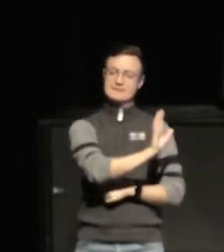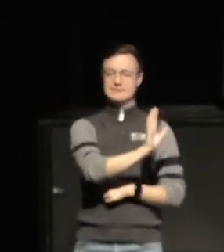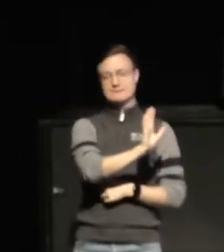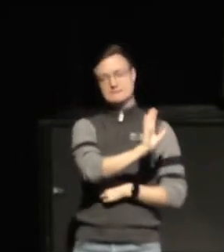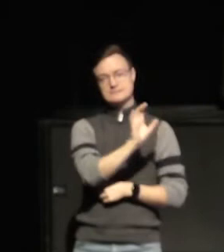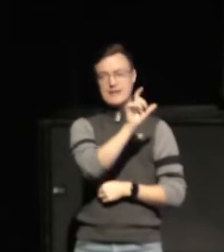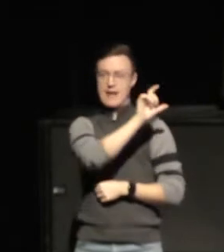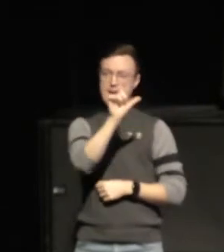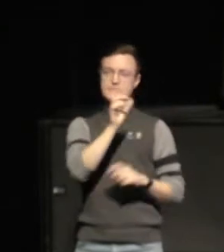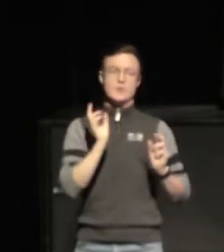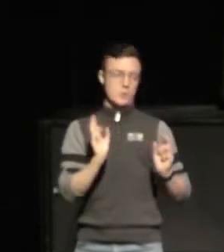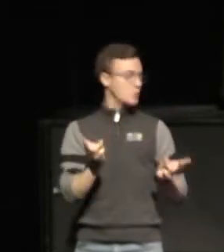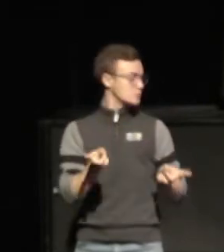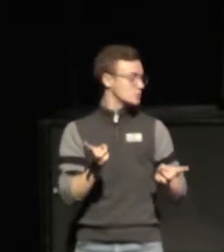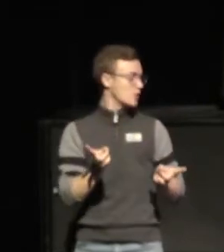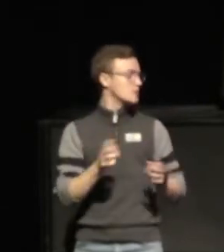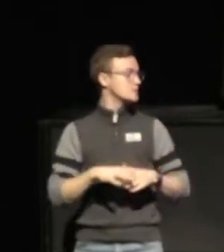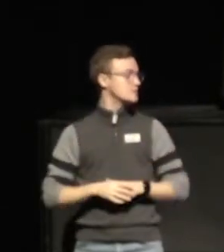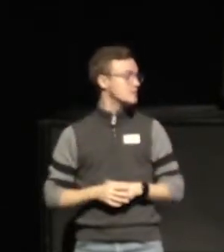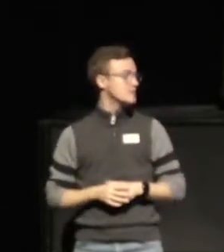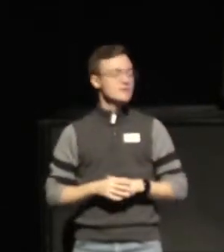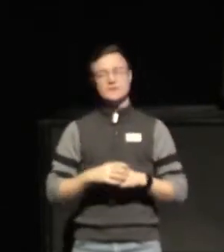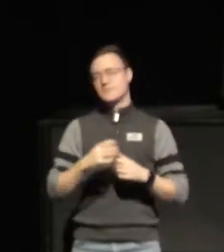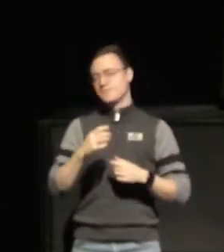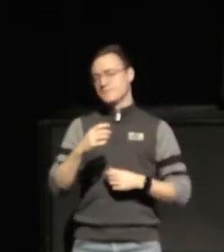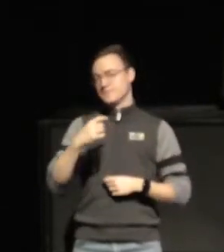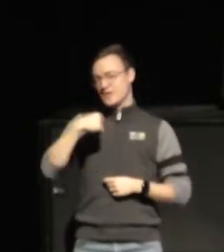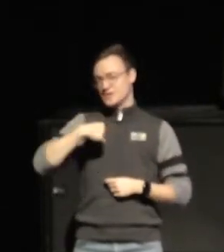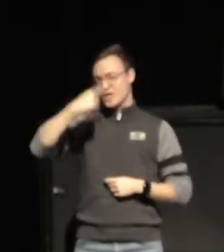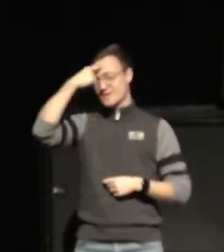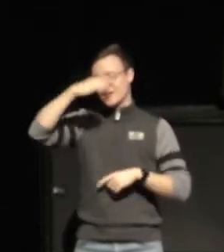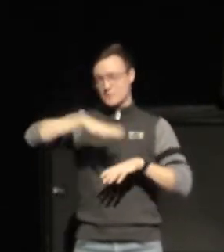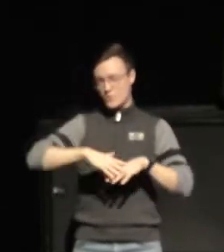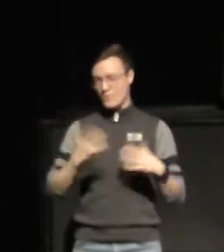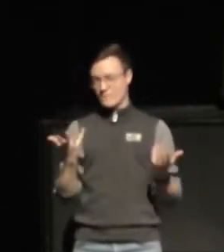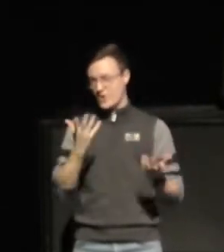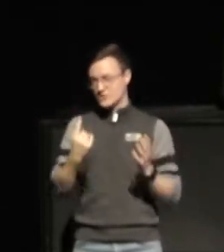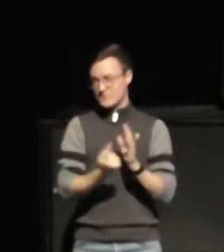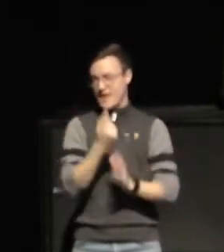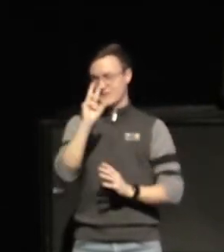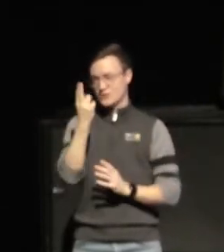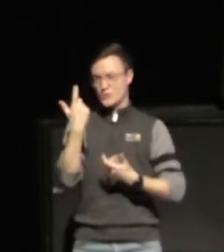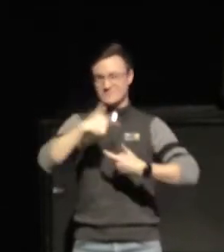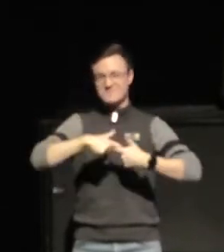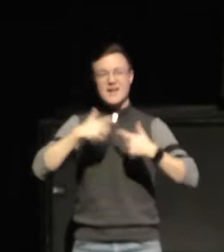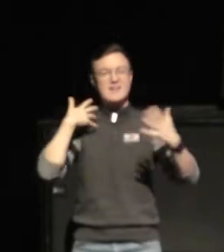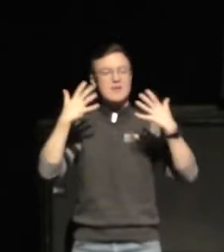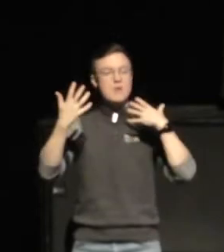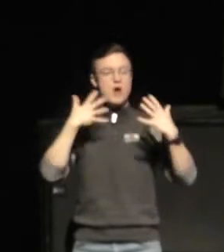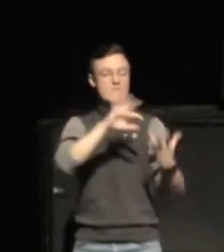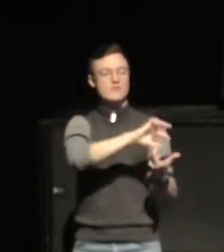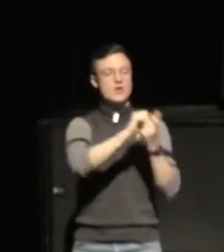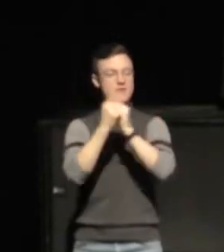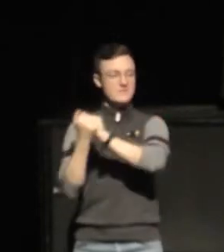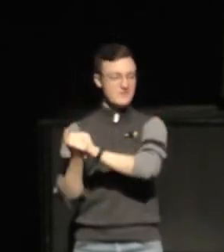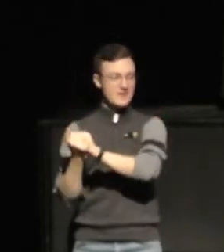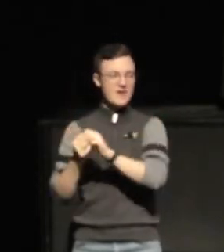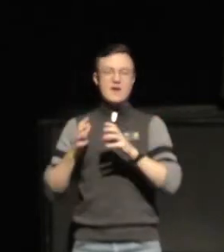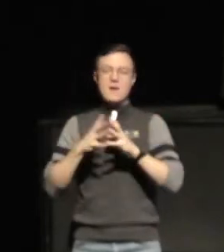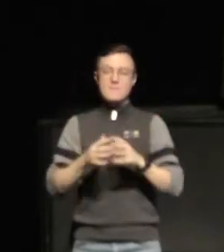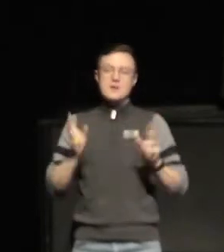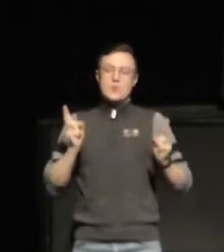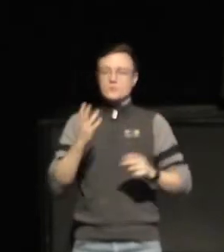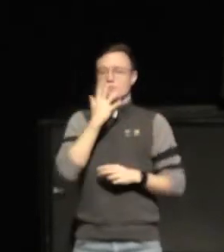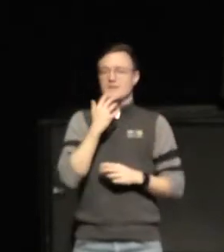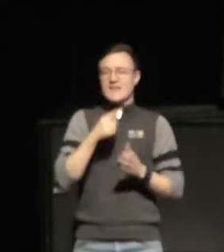discussion and presentation regarding what is going on with the climate, but also what kind of